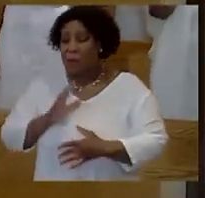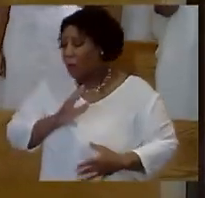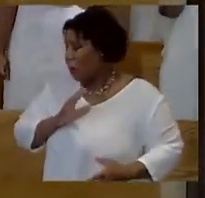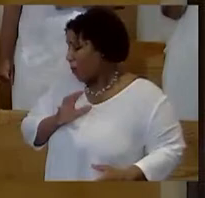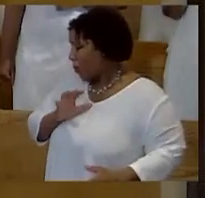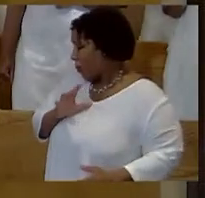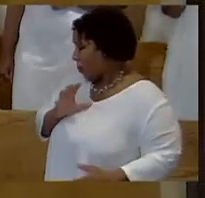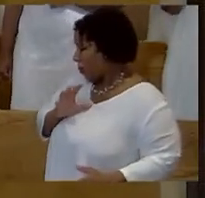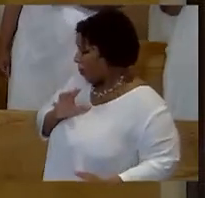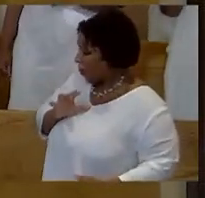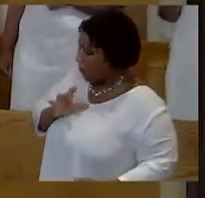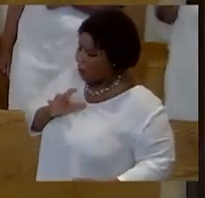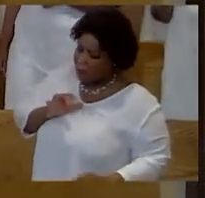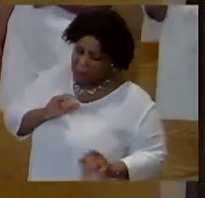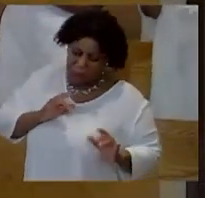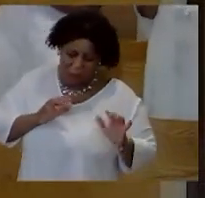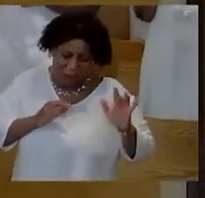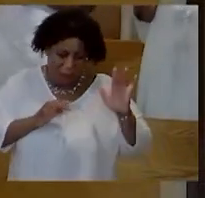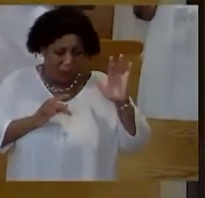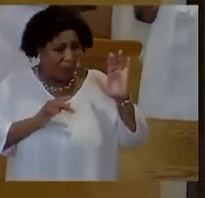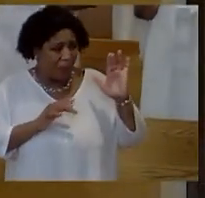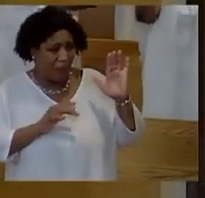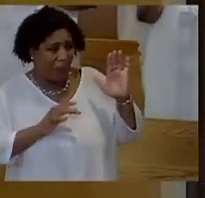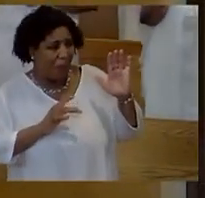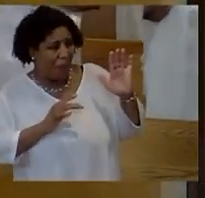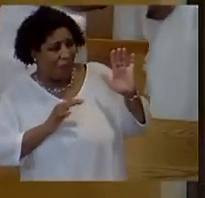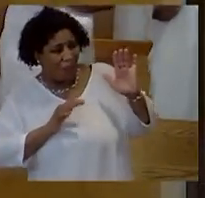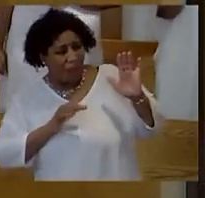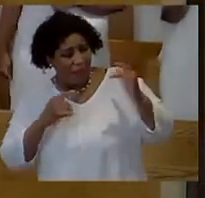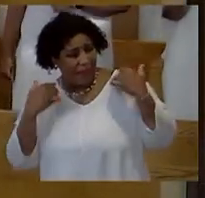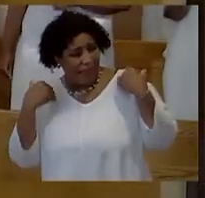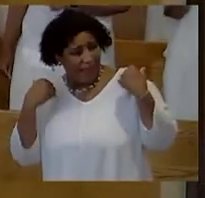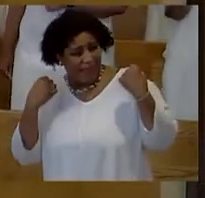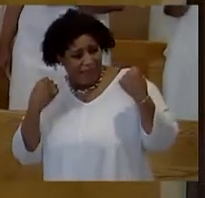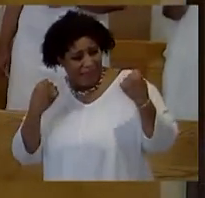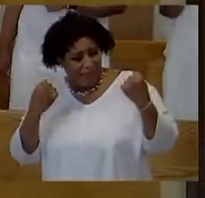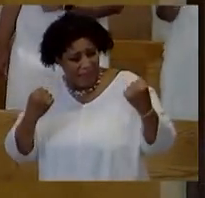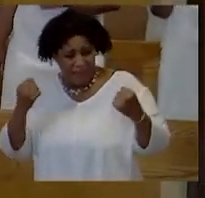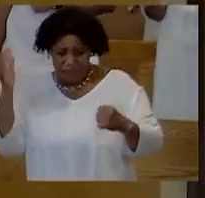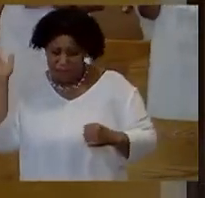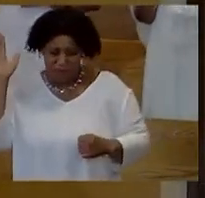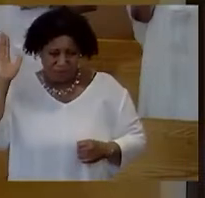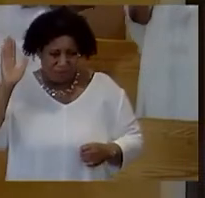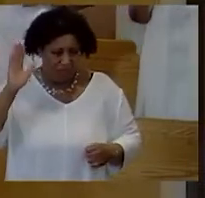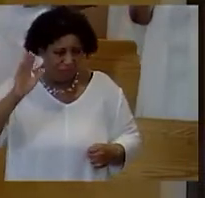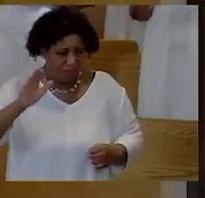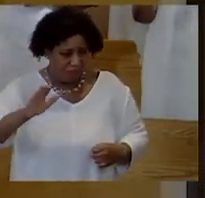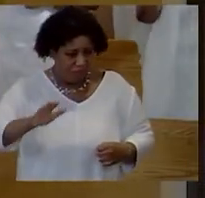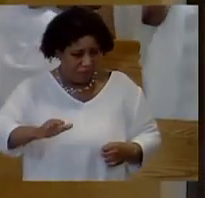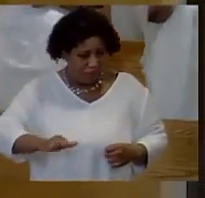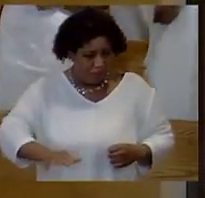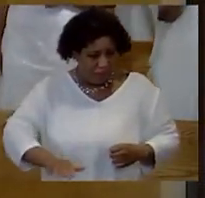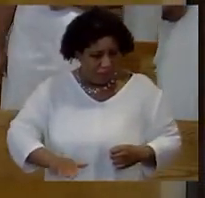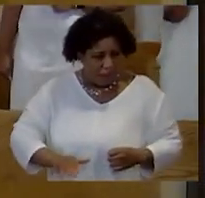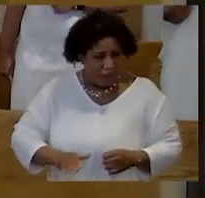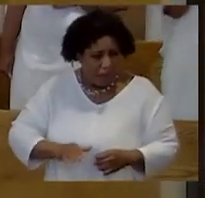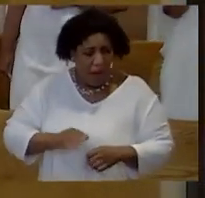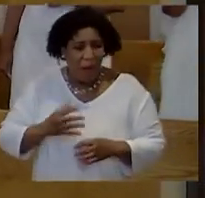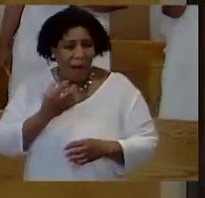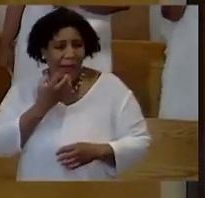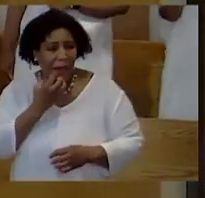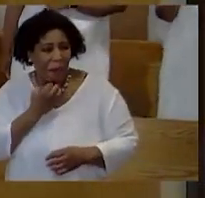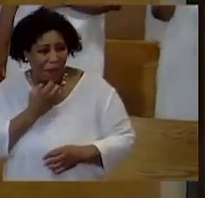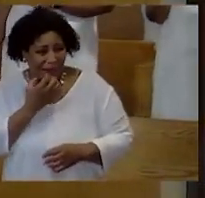Jesus, He'll hear you every time you call. Oh, how